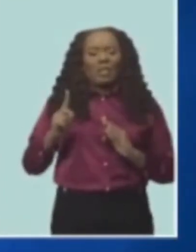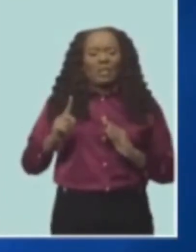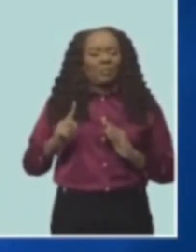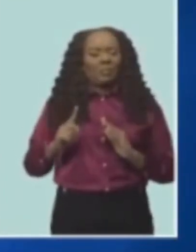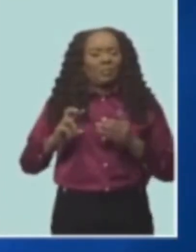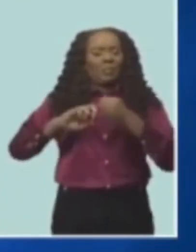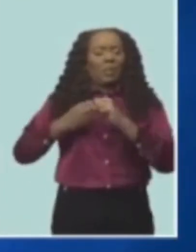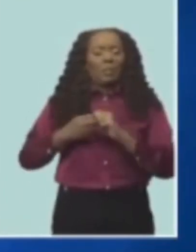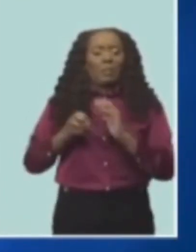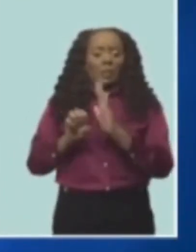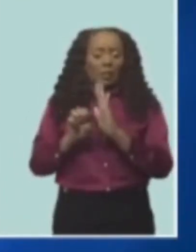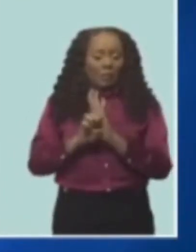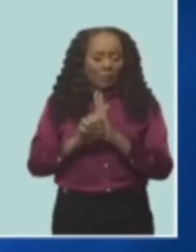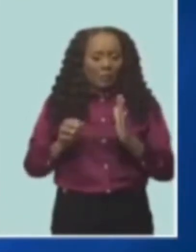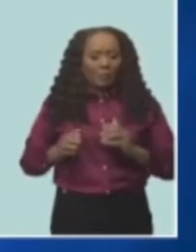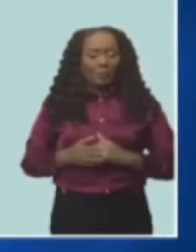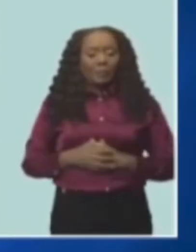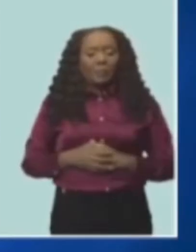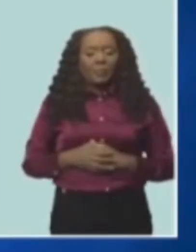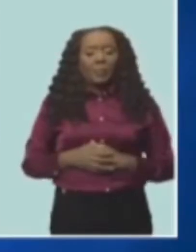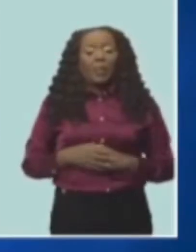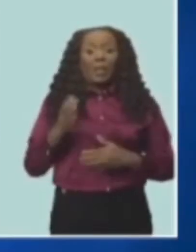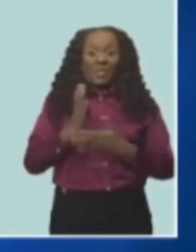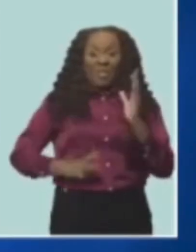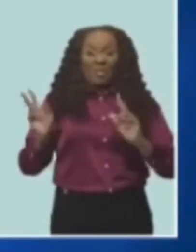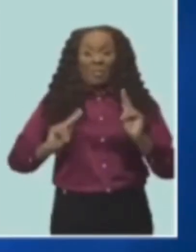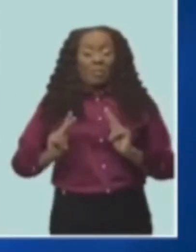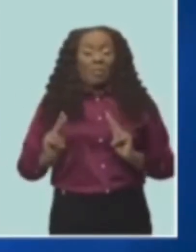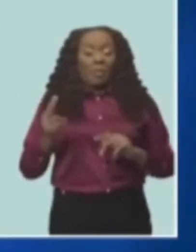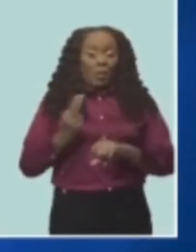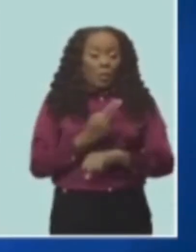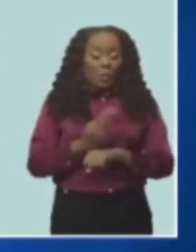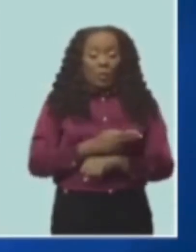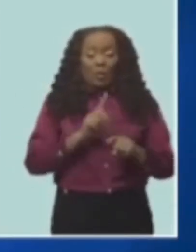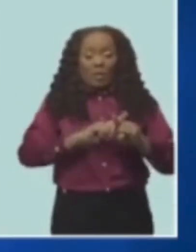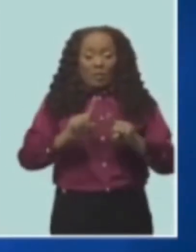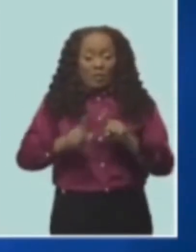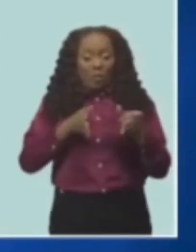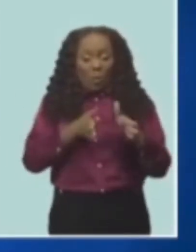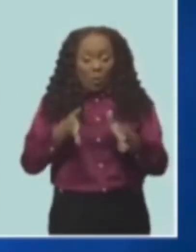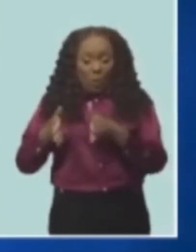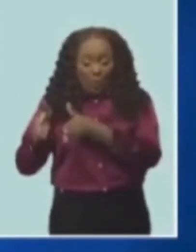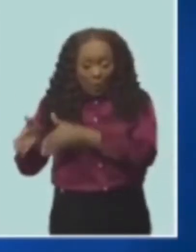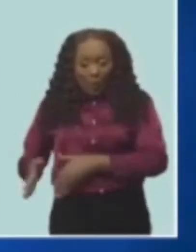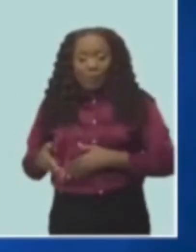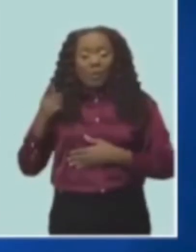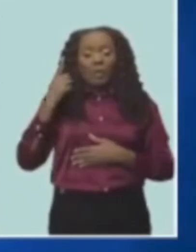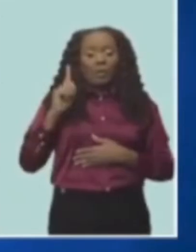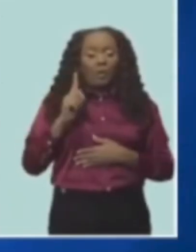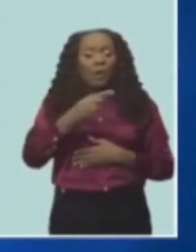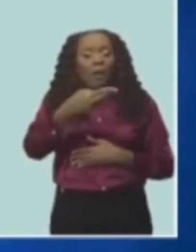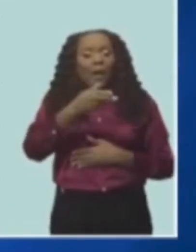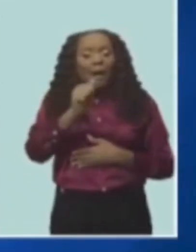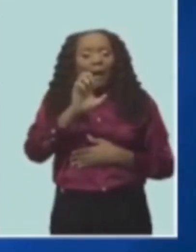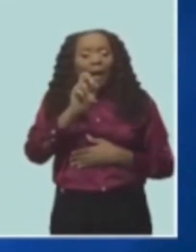today. So, for example, the techniques that people use to hack computers and to try and intercept data that is